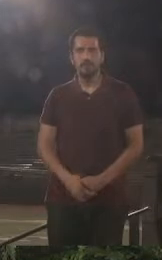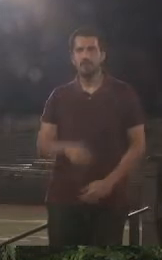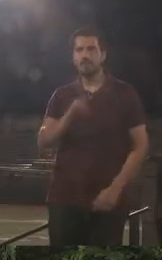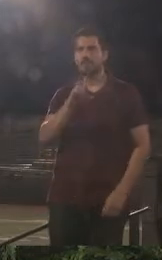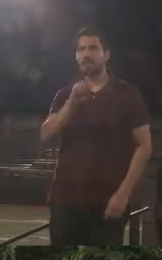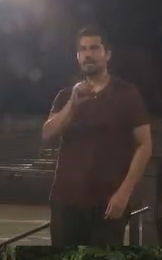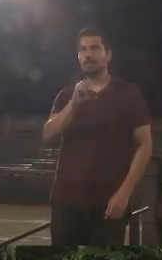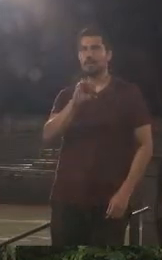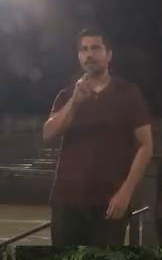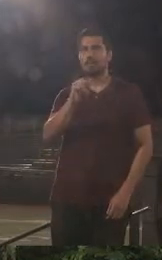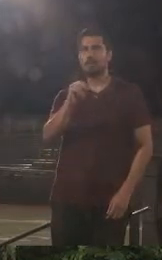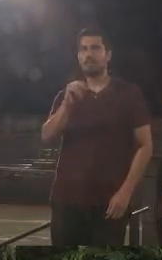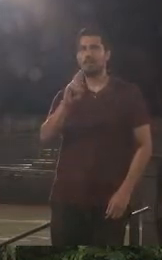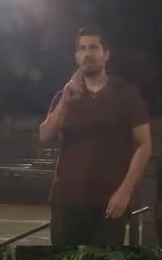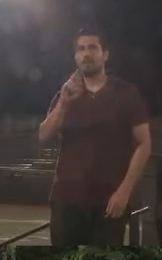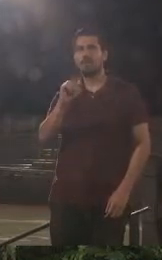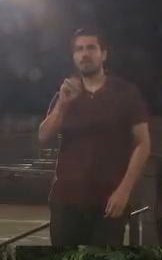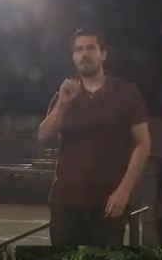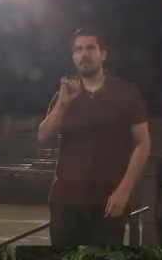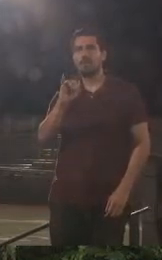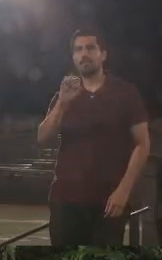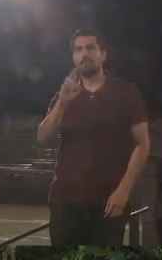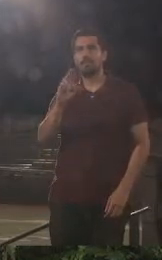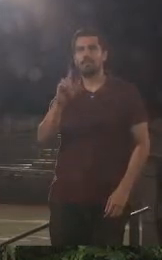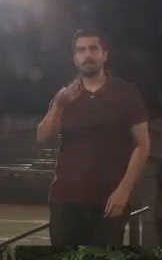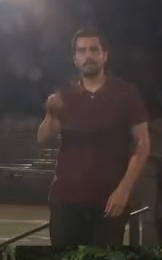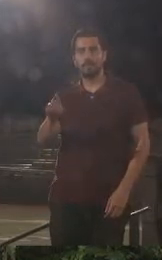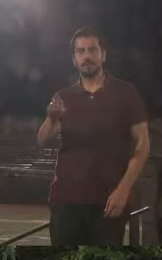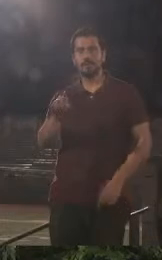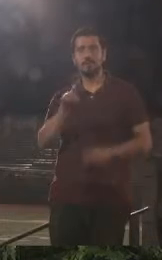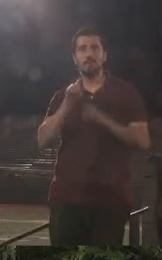Damian Ramirez will be attending St. Philip's College.